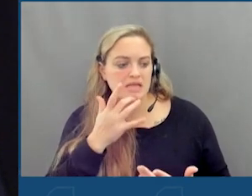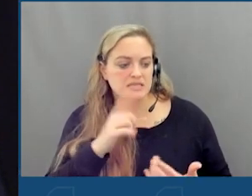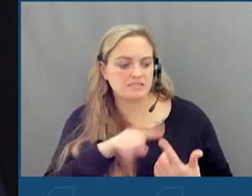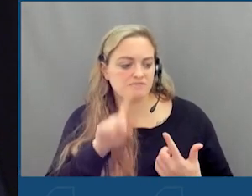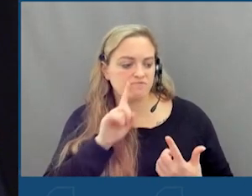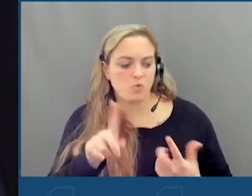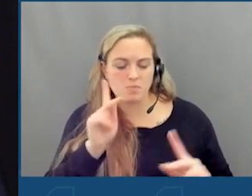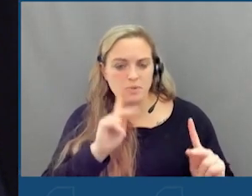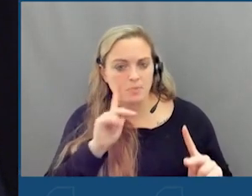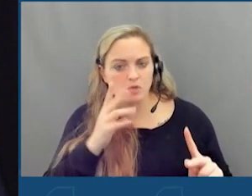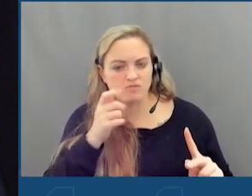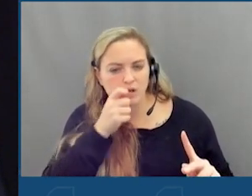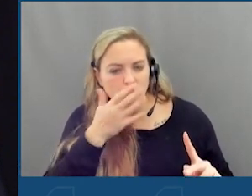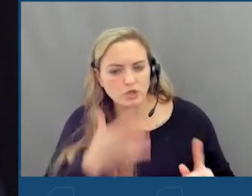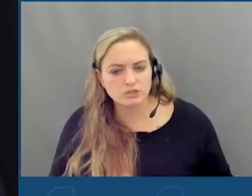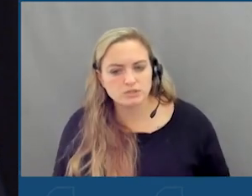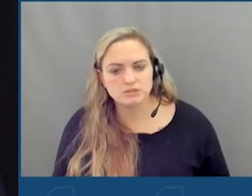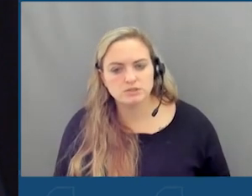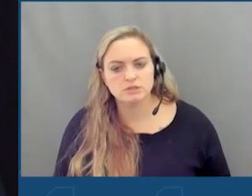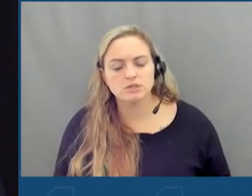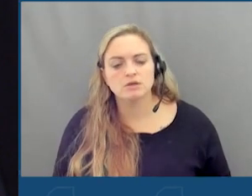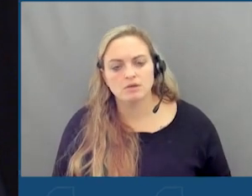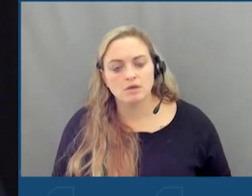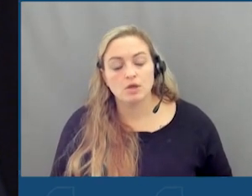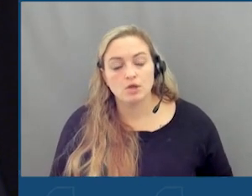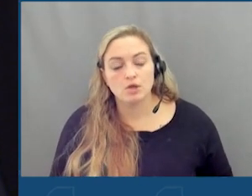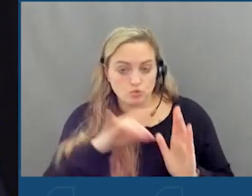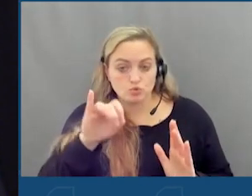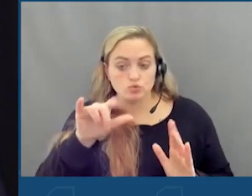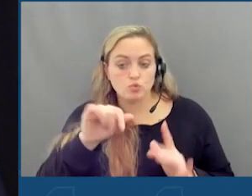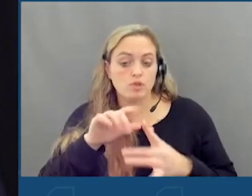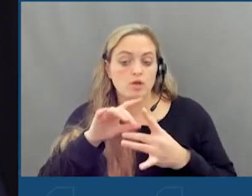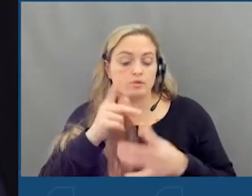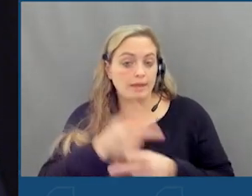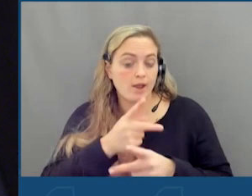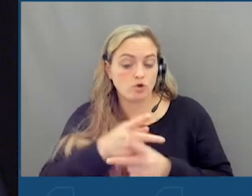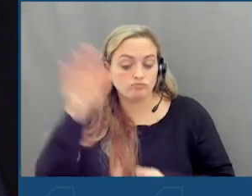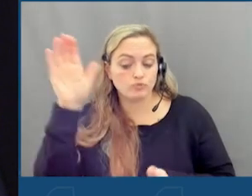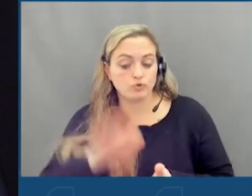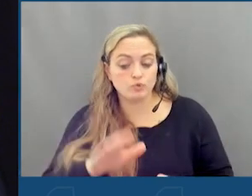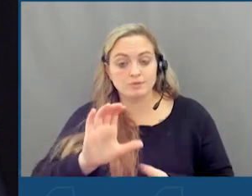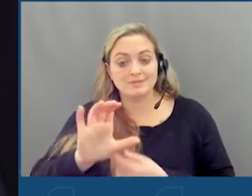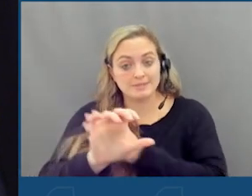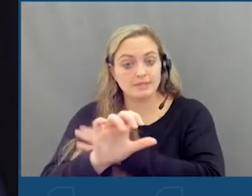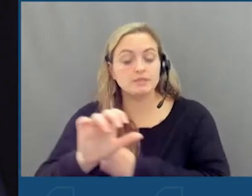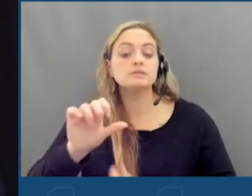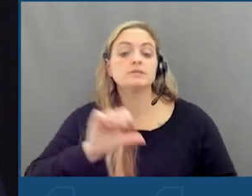there's a growing body of research that shows doula care is related to reduced C-sections,